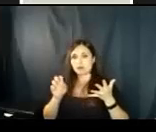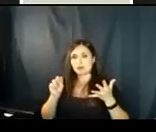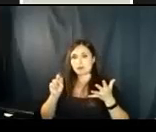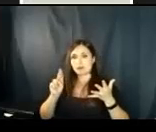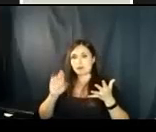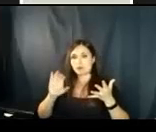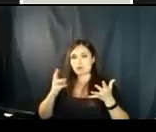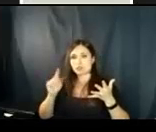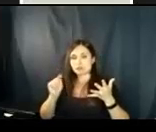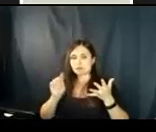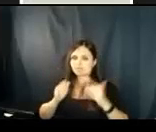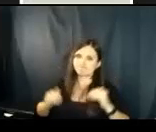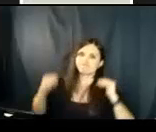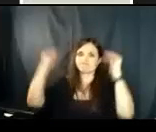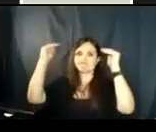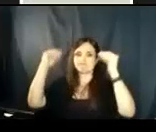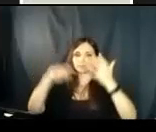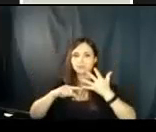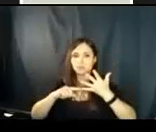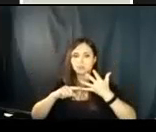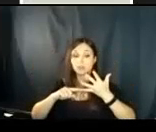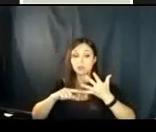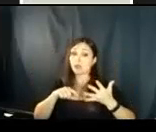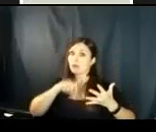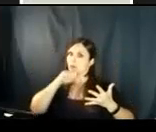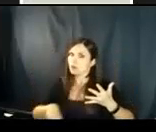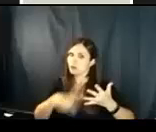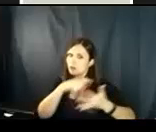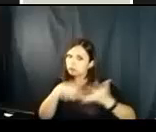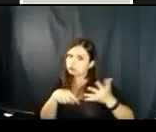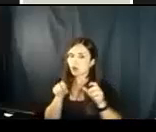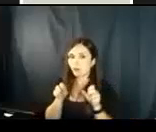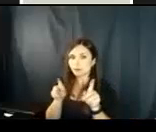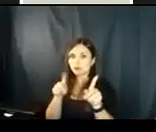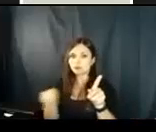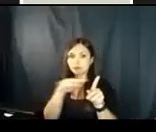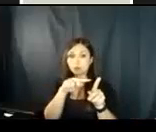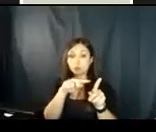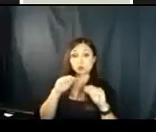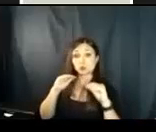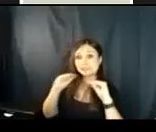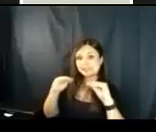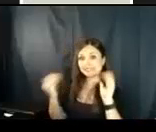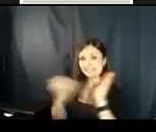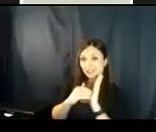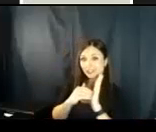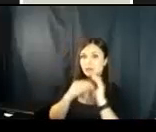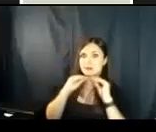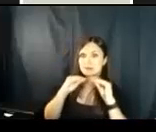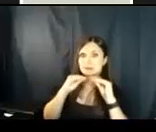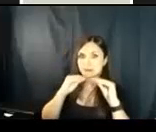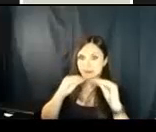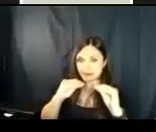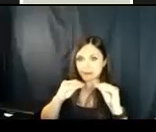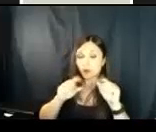I love what this presents because it allows the opportunity for you to reteach, but also allows you to move those students who